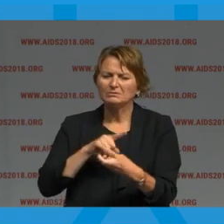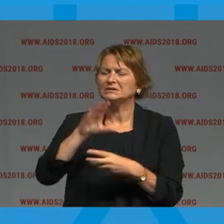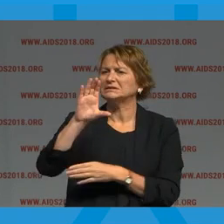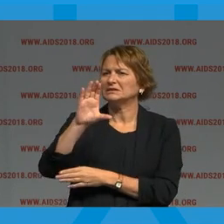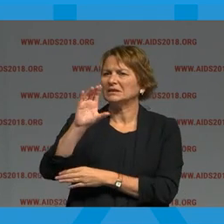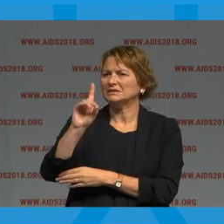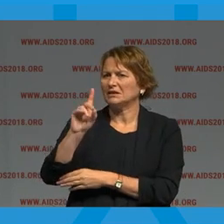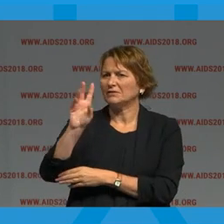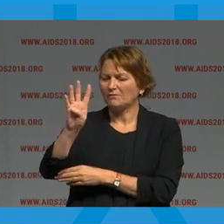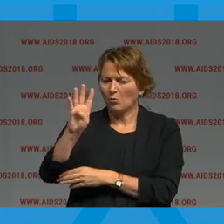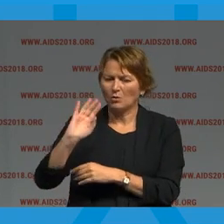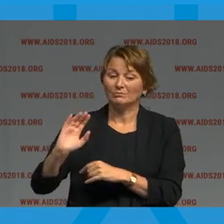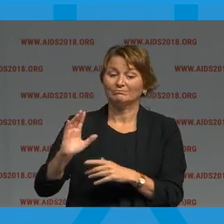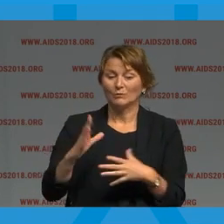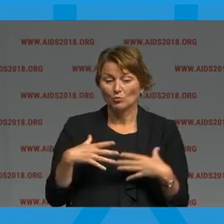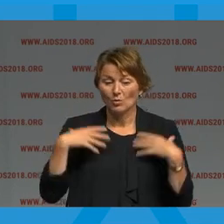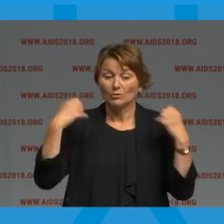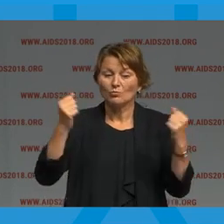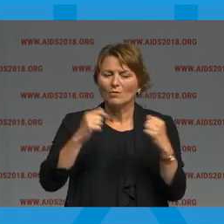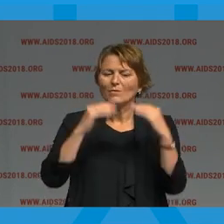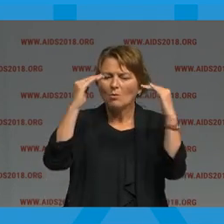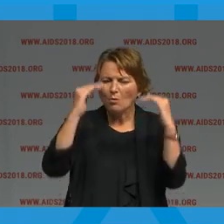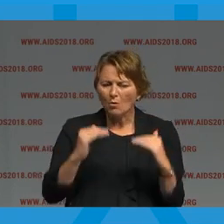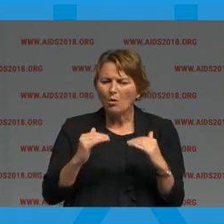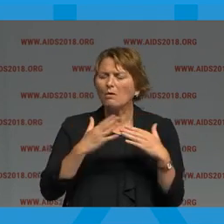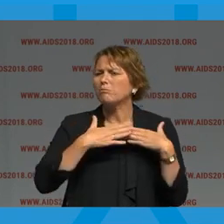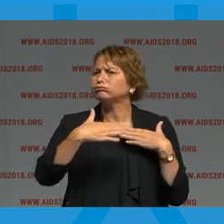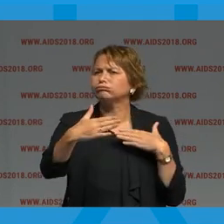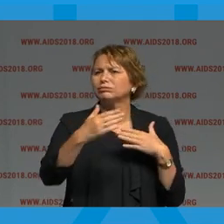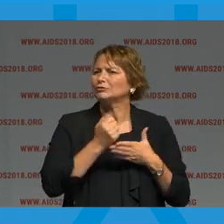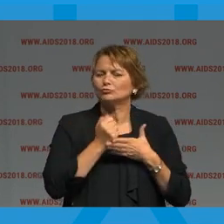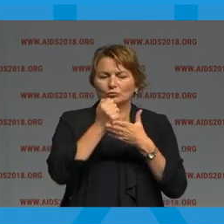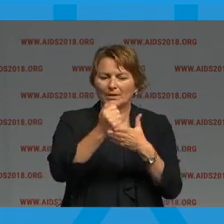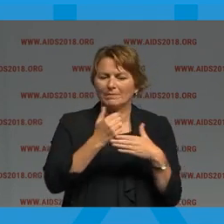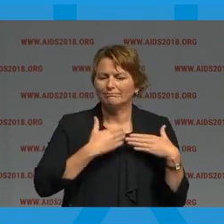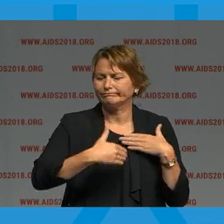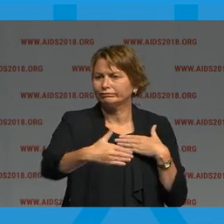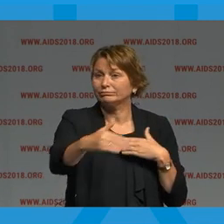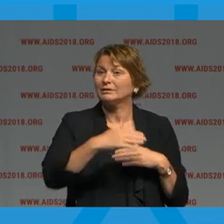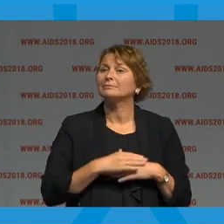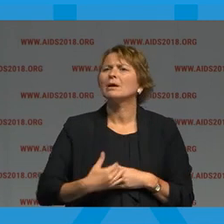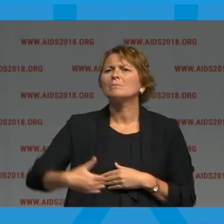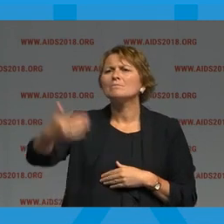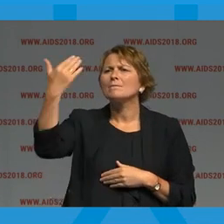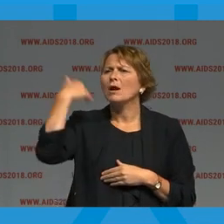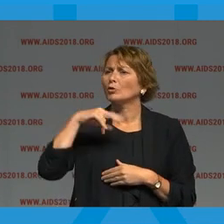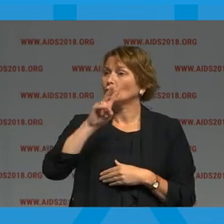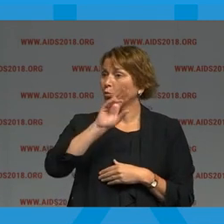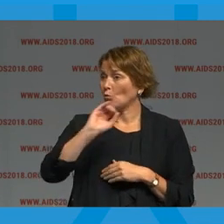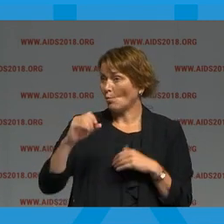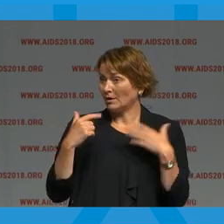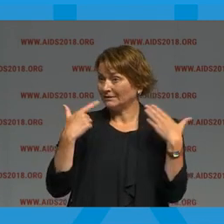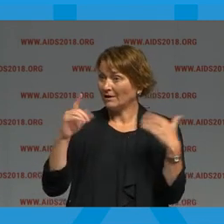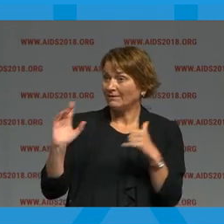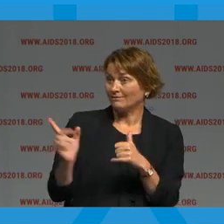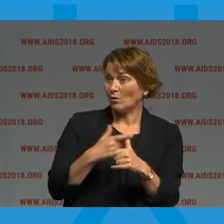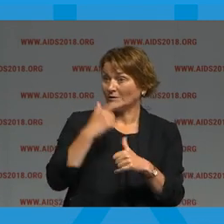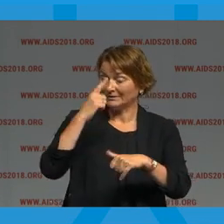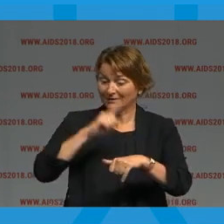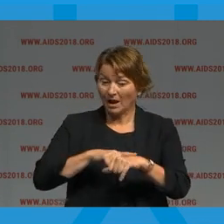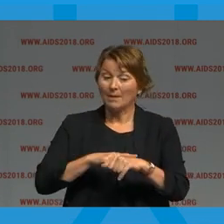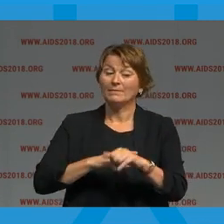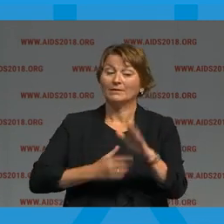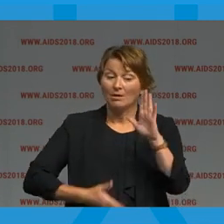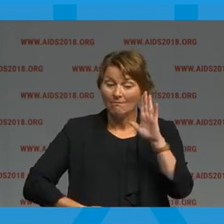CD4 recovery, and lower rate of treatment discontinuation. The story started in 2007 when raltegravir was launched, and